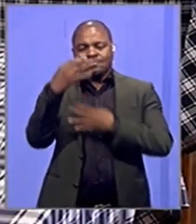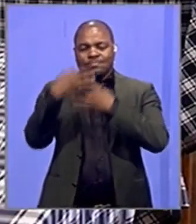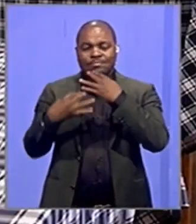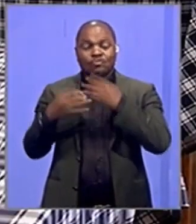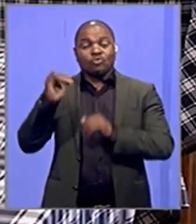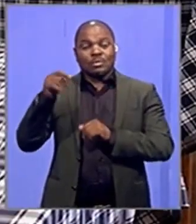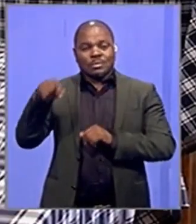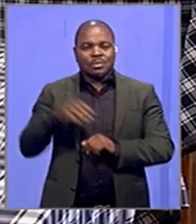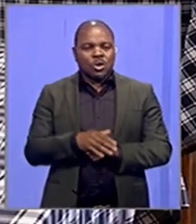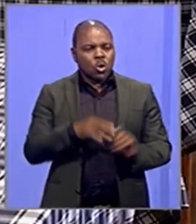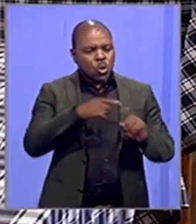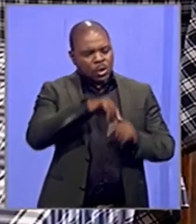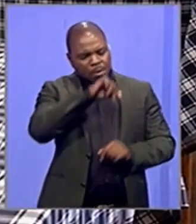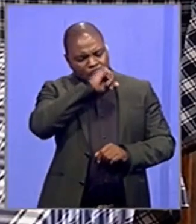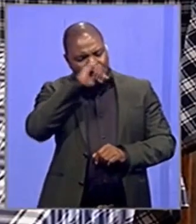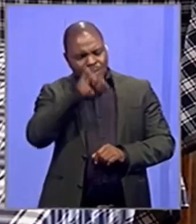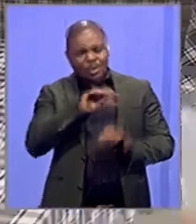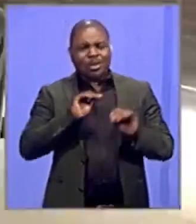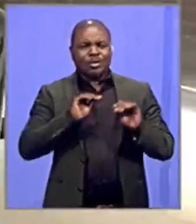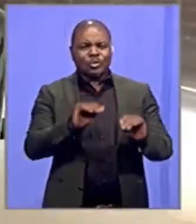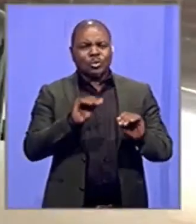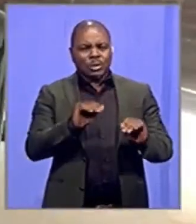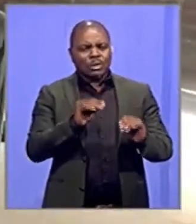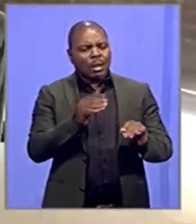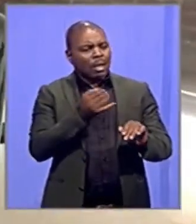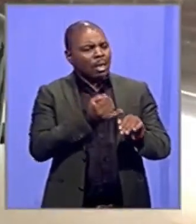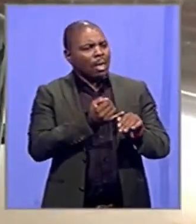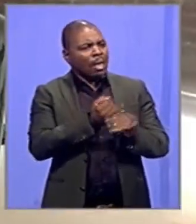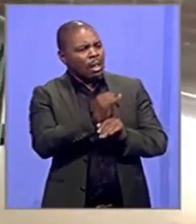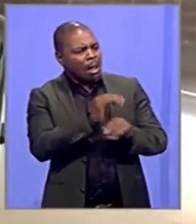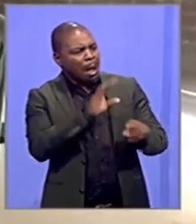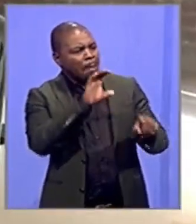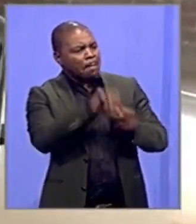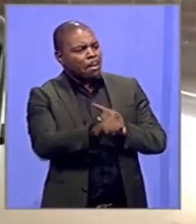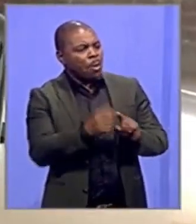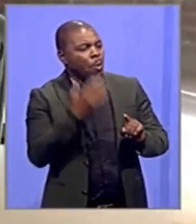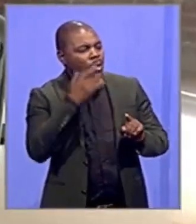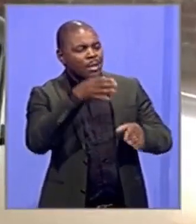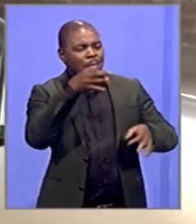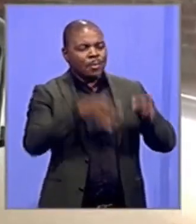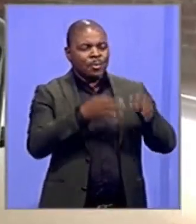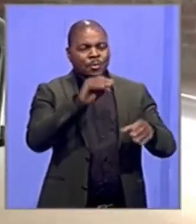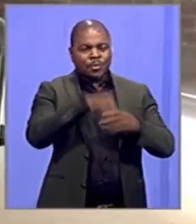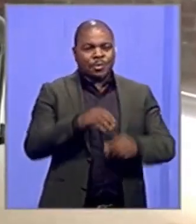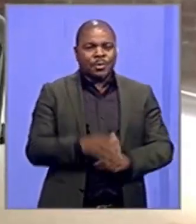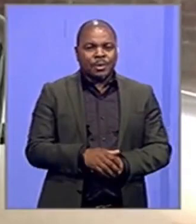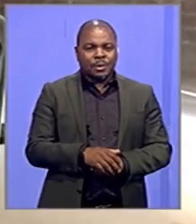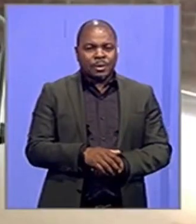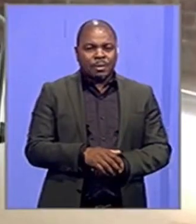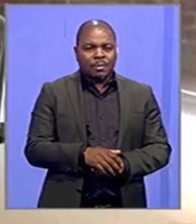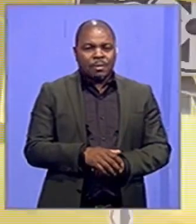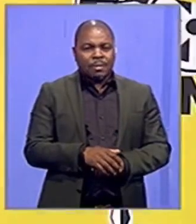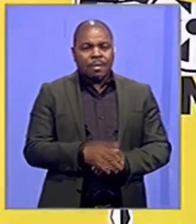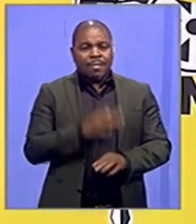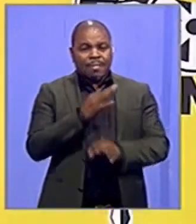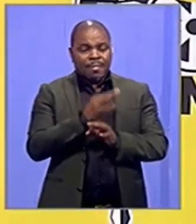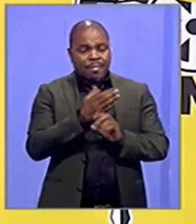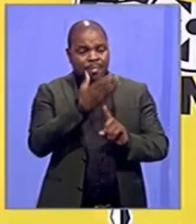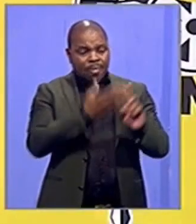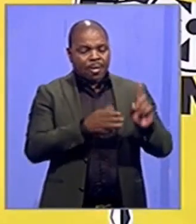gagwe la thuto le iponaditse go sa le gale mo tirong ya gagwe ya sepolotiki. Tate Makgoe e ne le